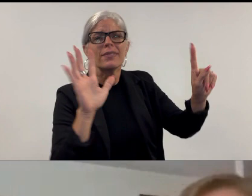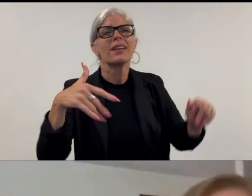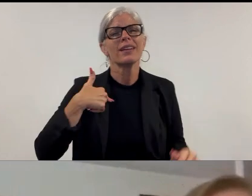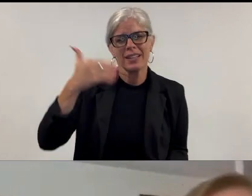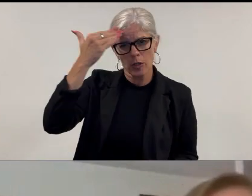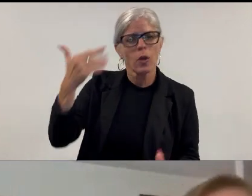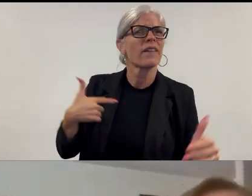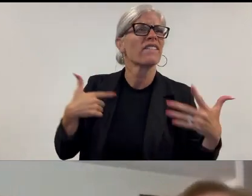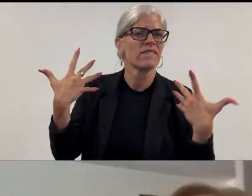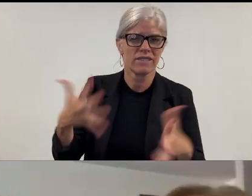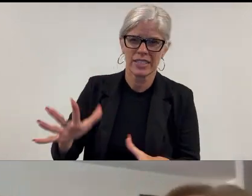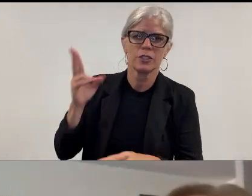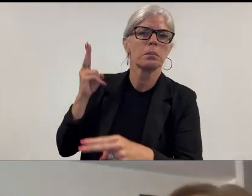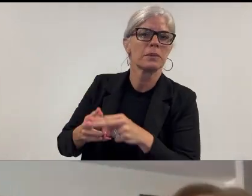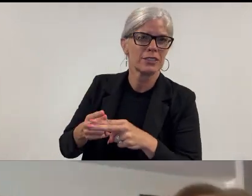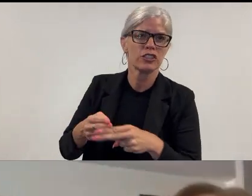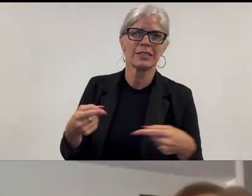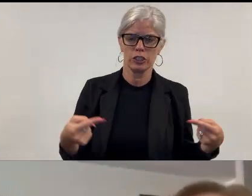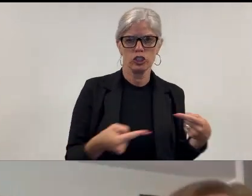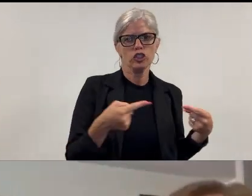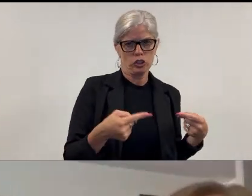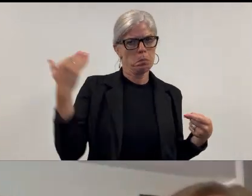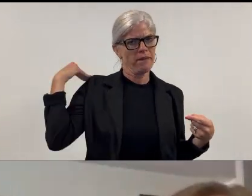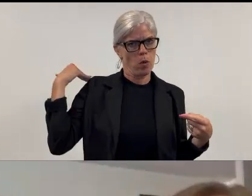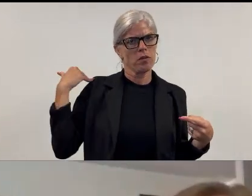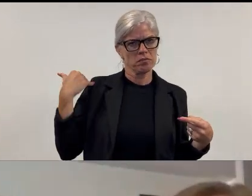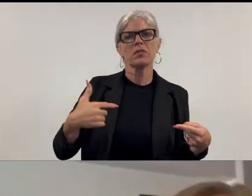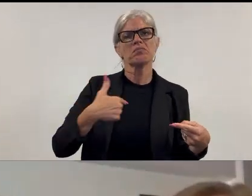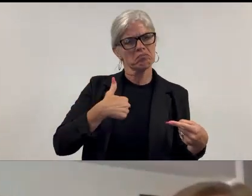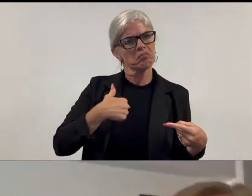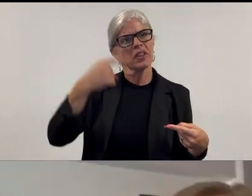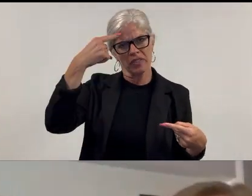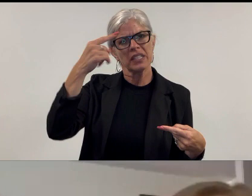also mentioned that there were some questions about pain. Yes.